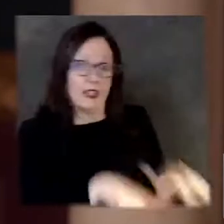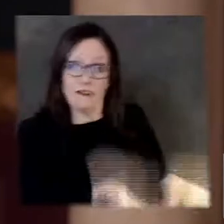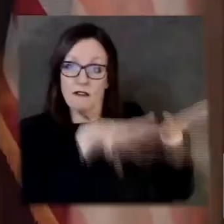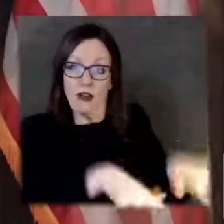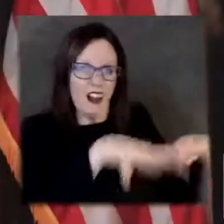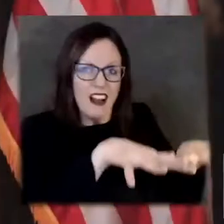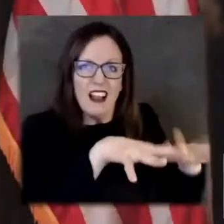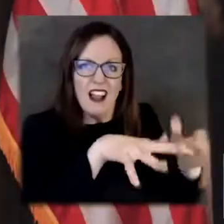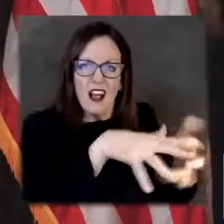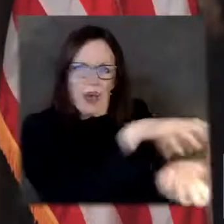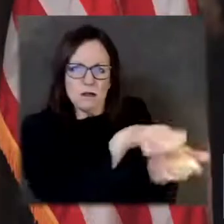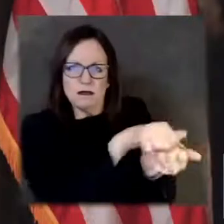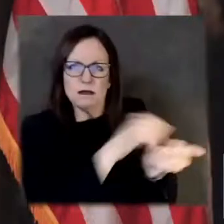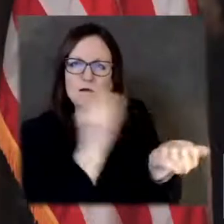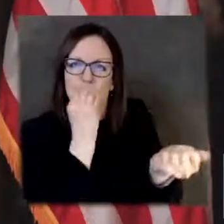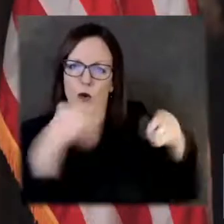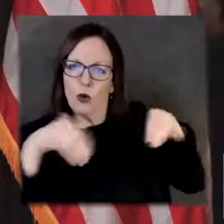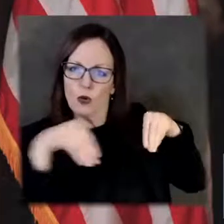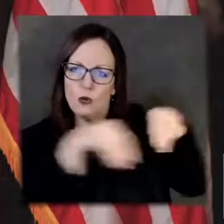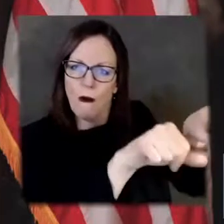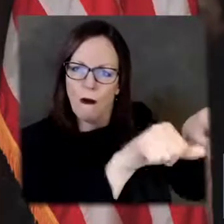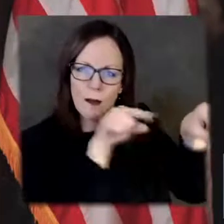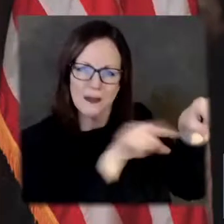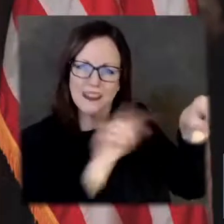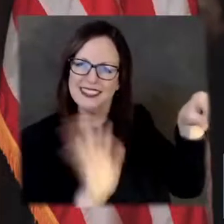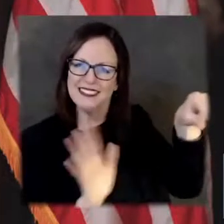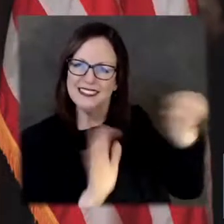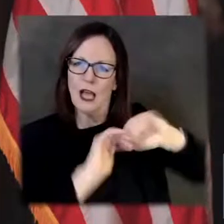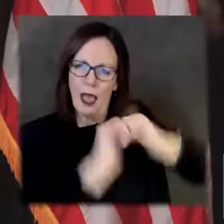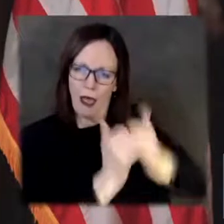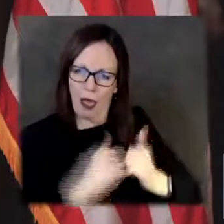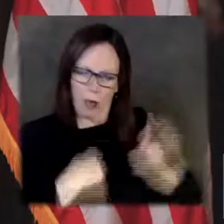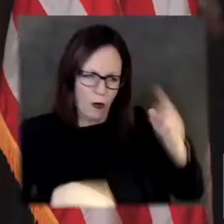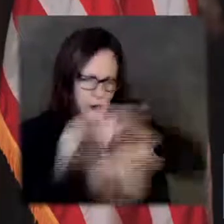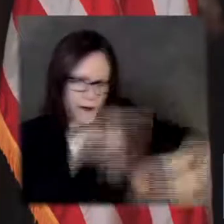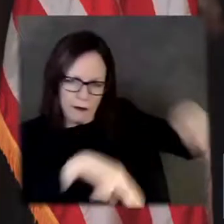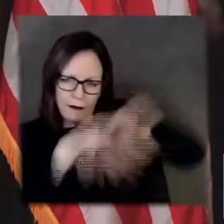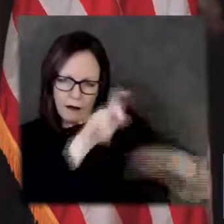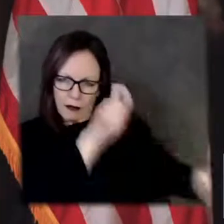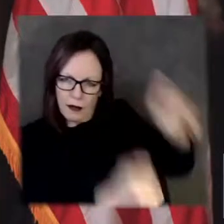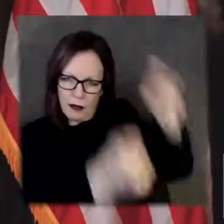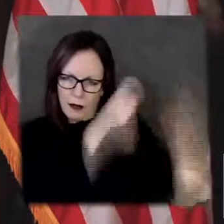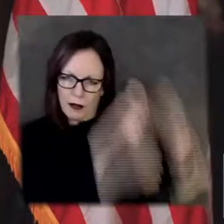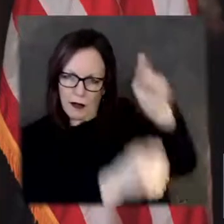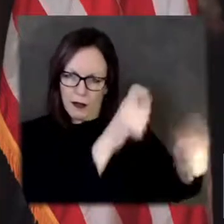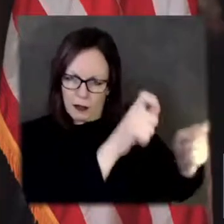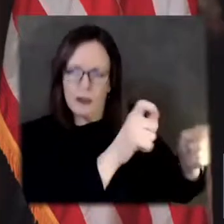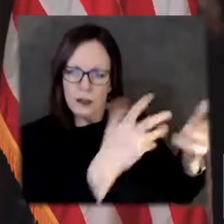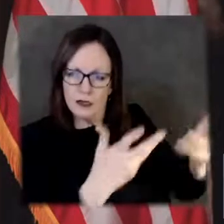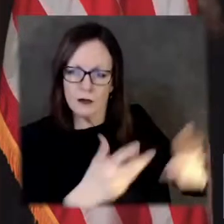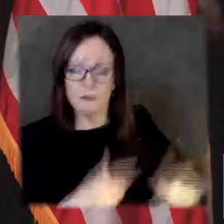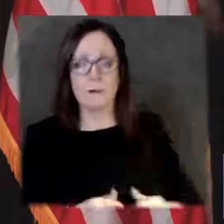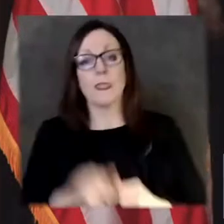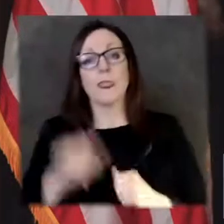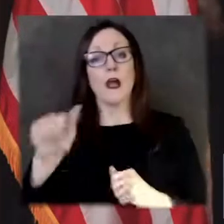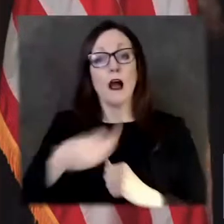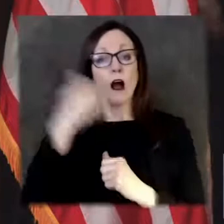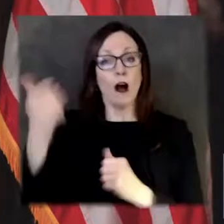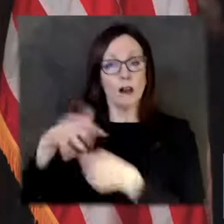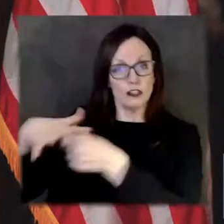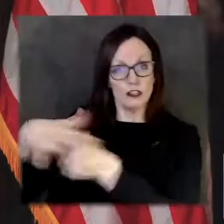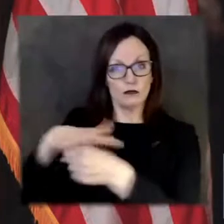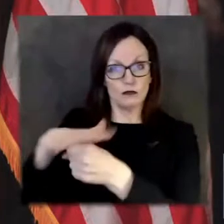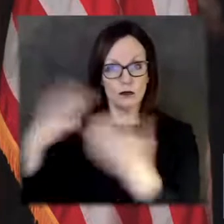damaged. And we're going to get to work helping our shoreline communities by creating the Great Lakes Erosion Control Revolving